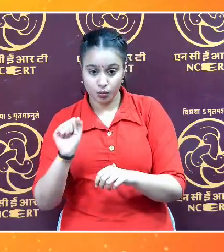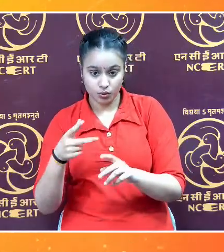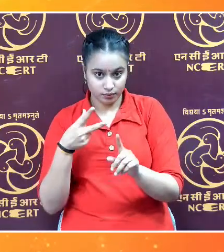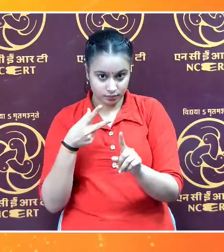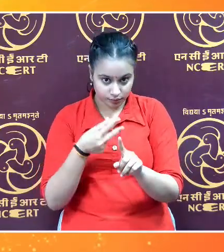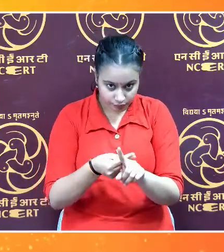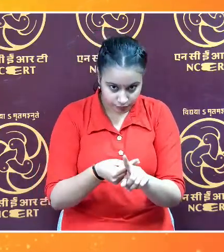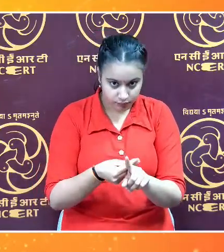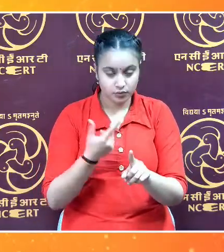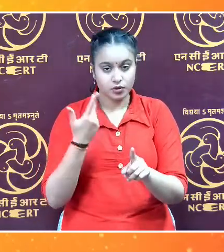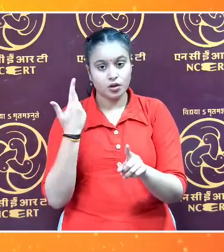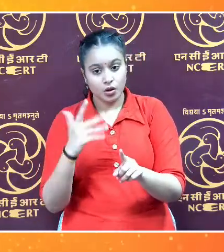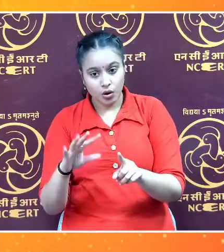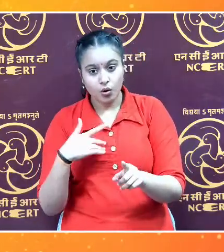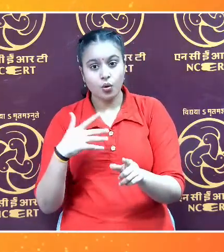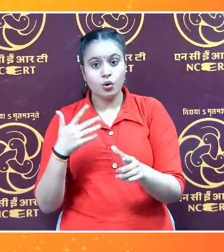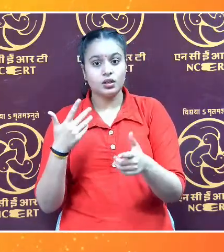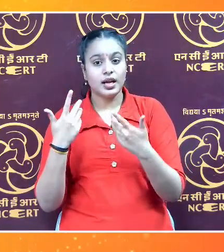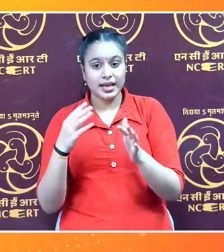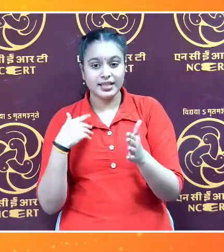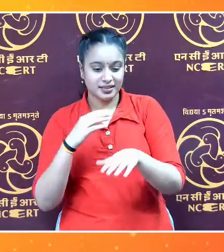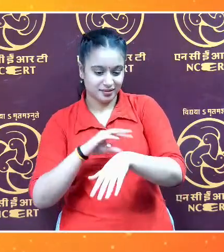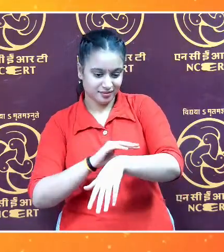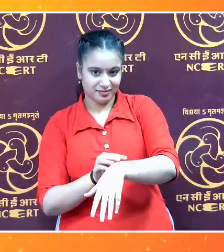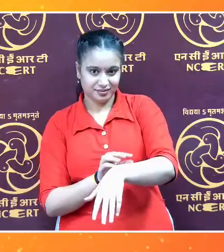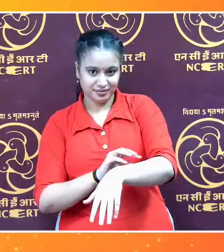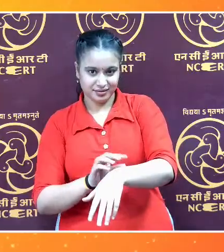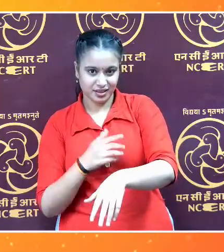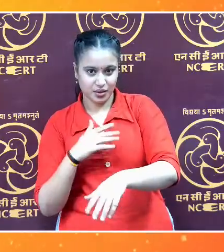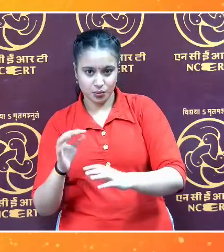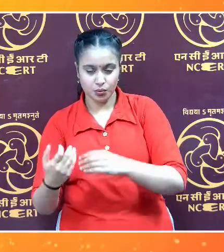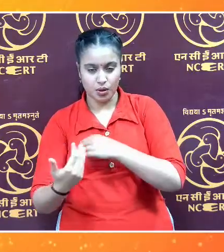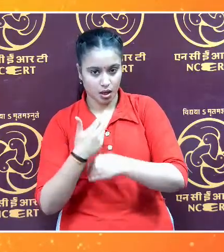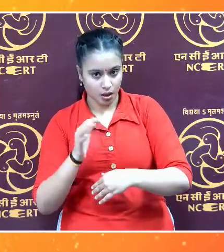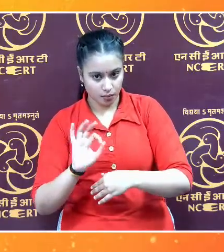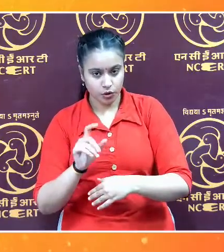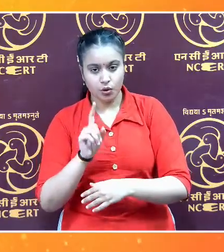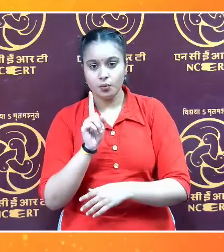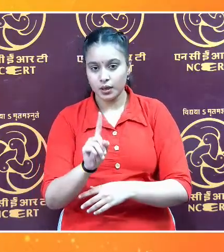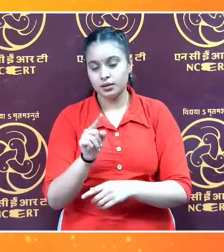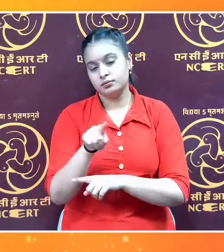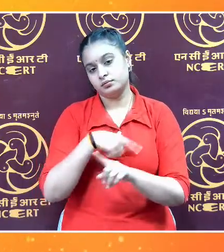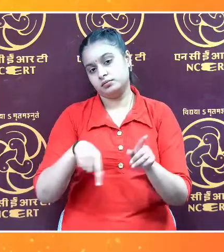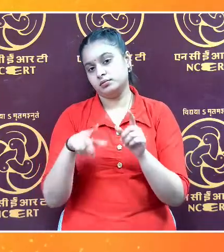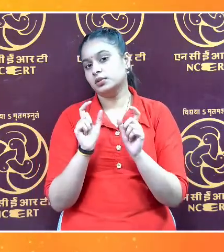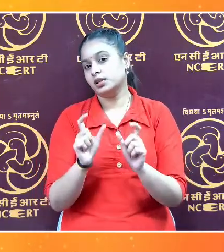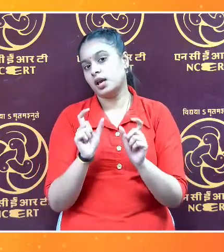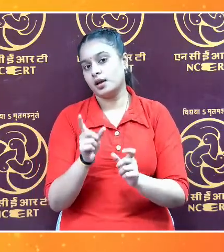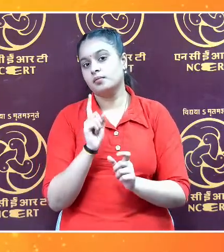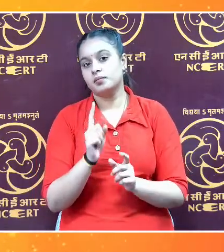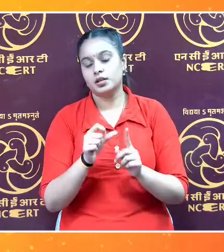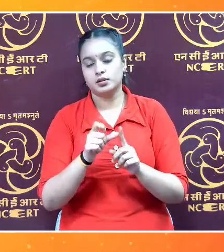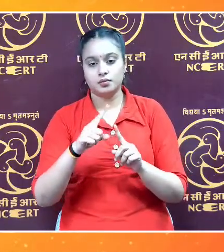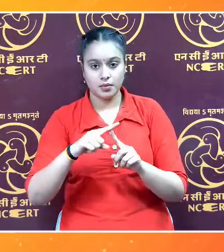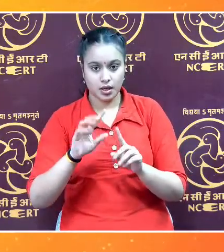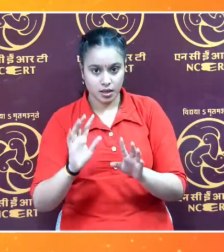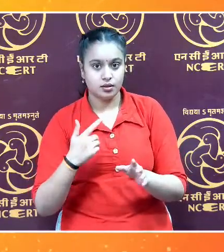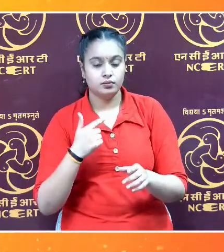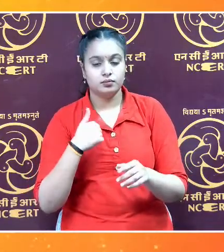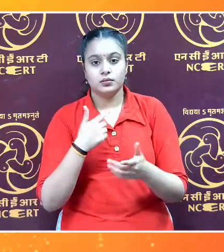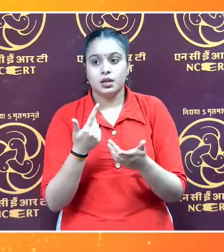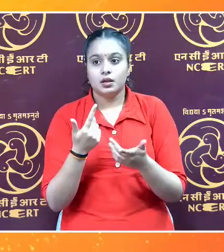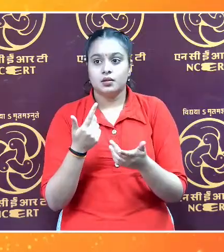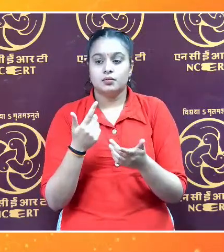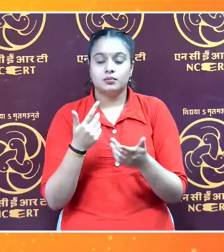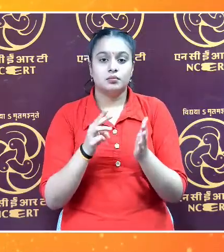or they are not having any wound which can cause you also harm. Yes. But yes, we must take care of the pets. Harpreet, I have a very